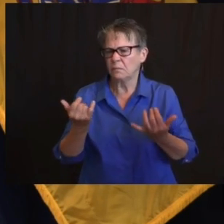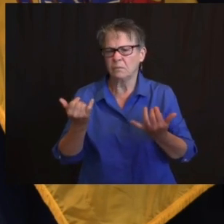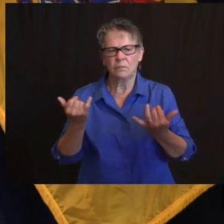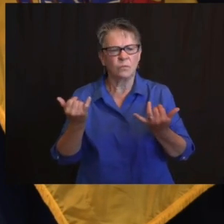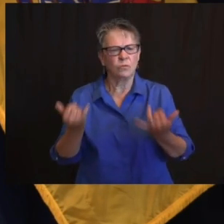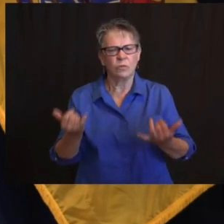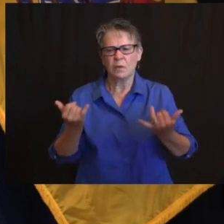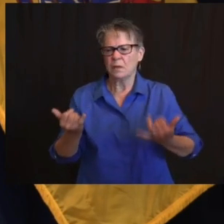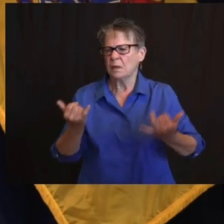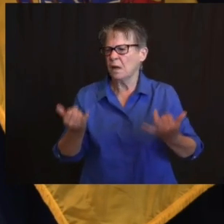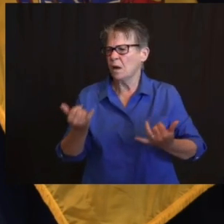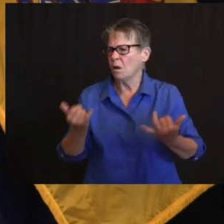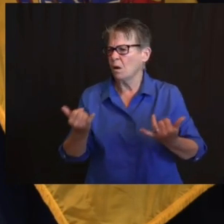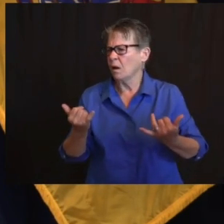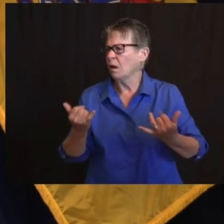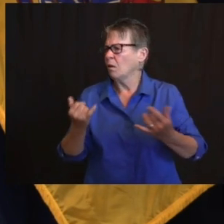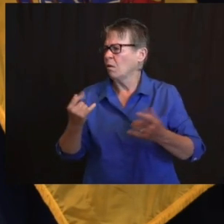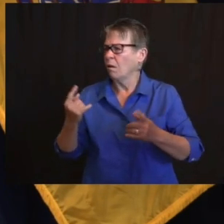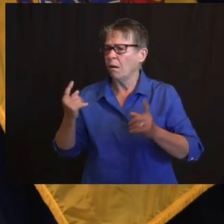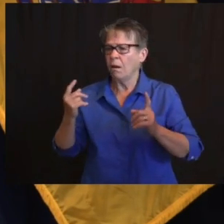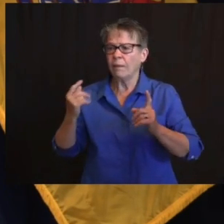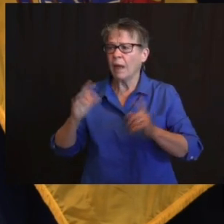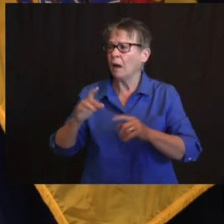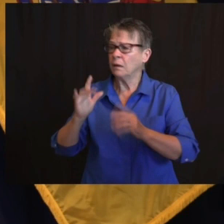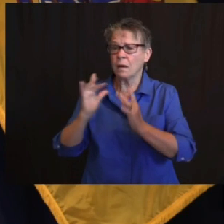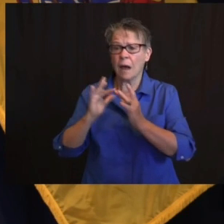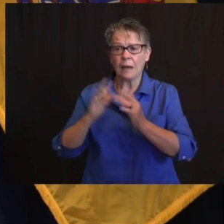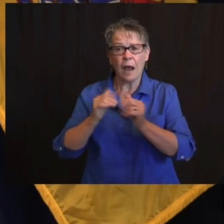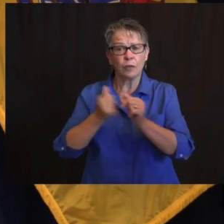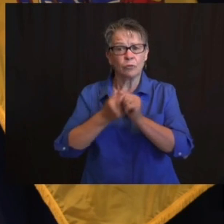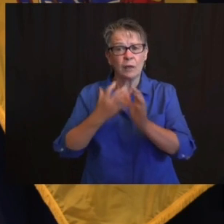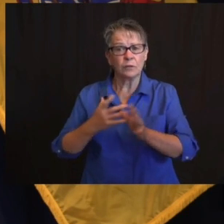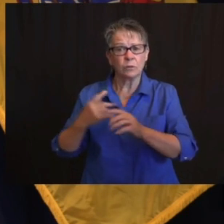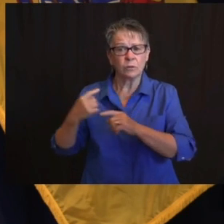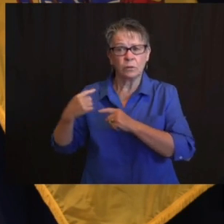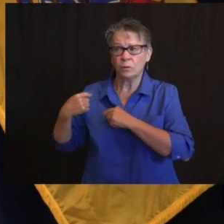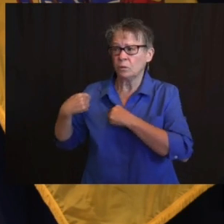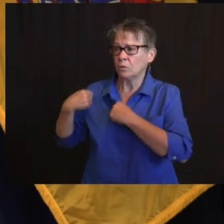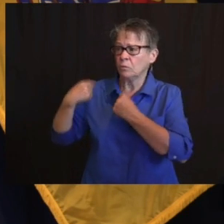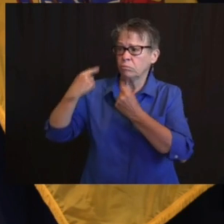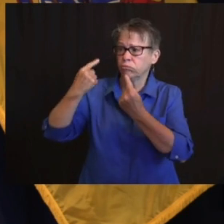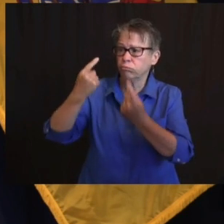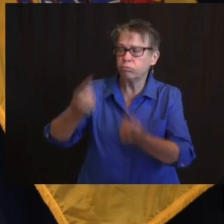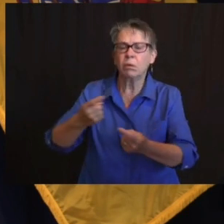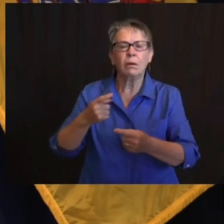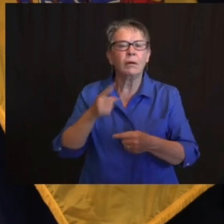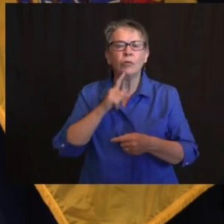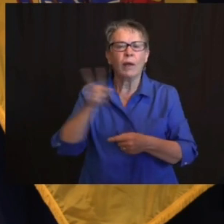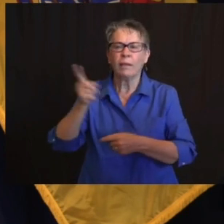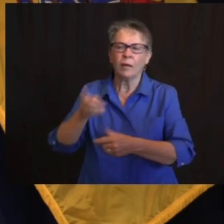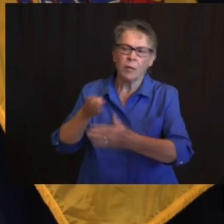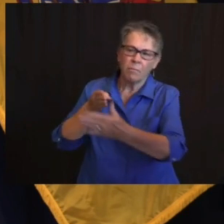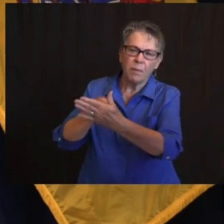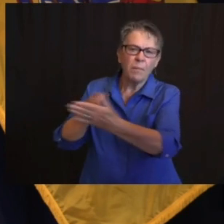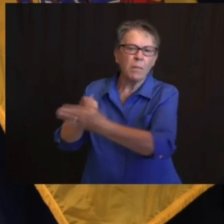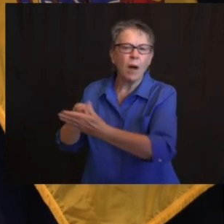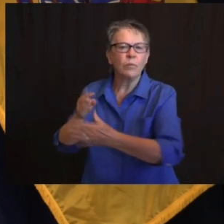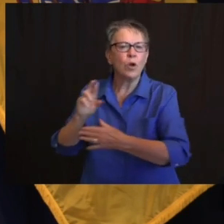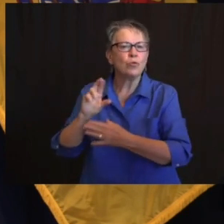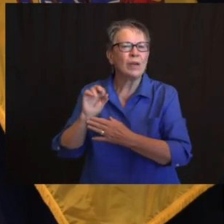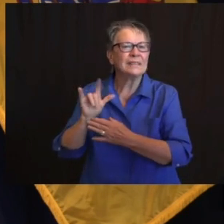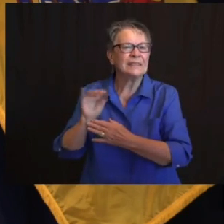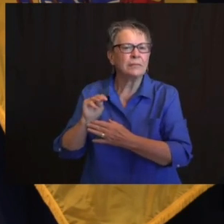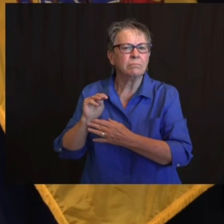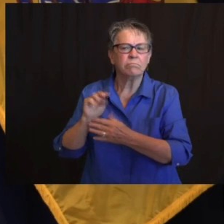systemic racism in our country. Last week, you talked on Juneteenth about your commitment to ending it. Your budget